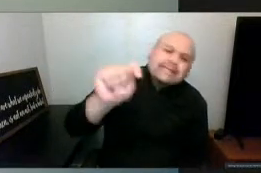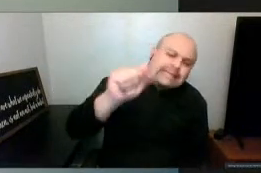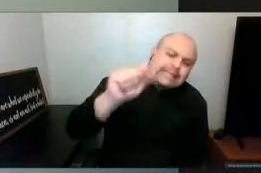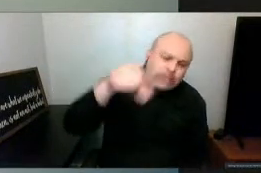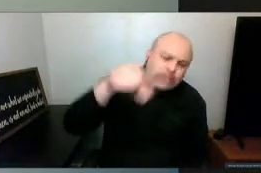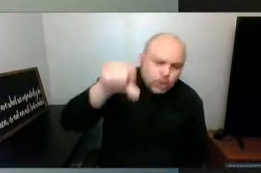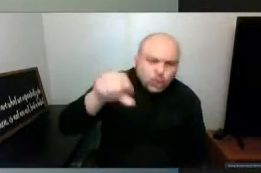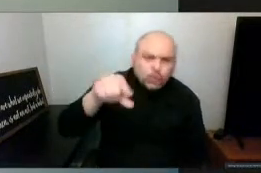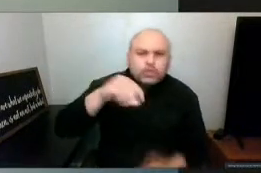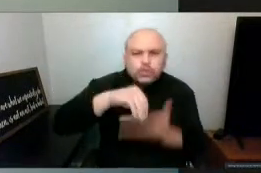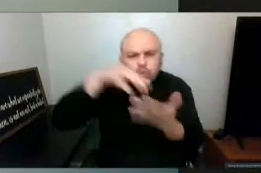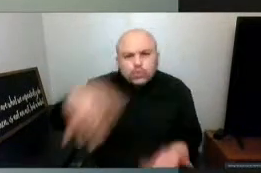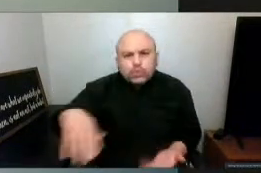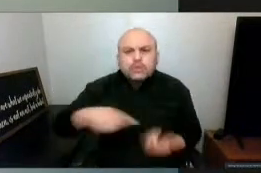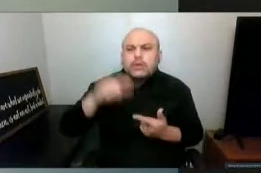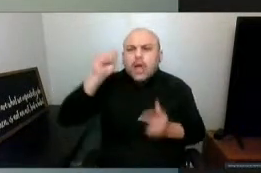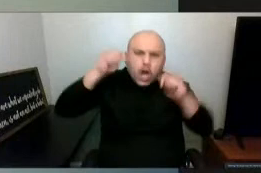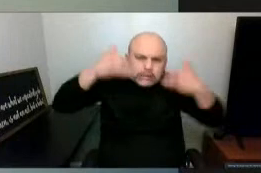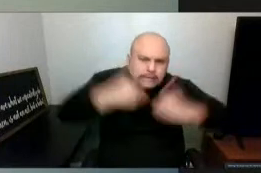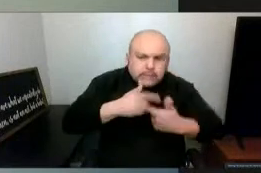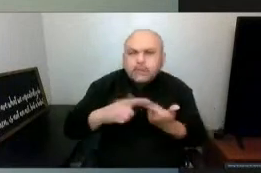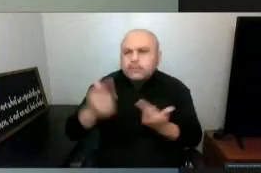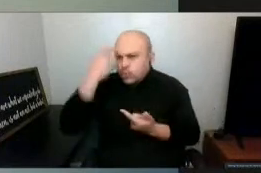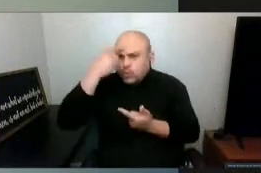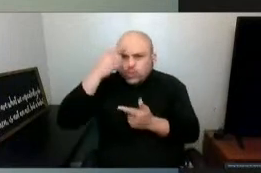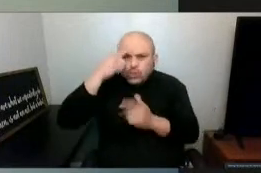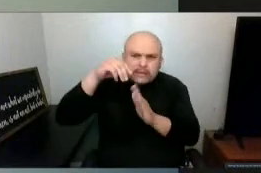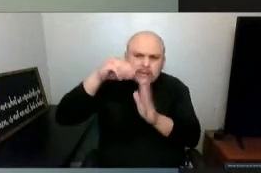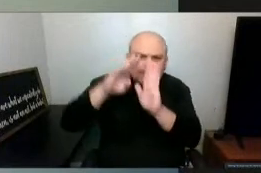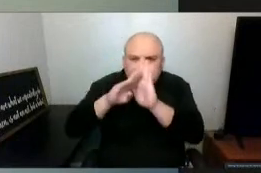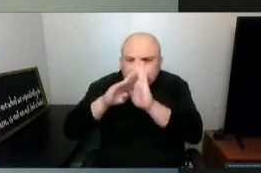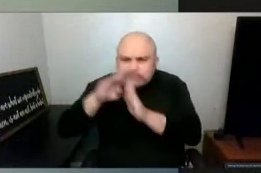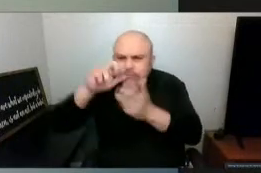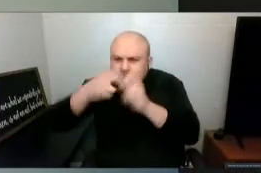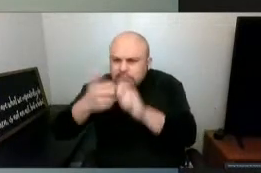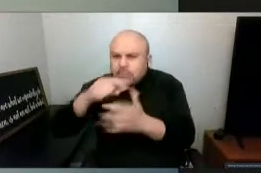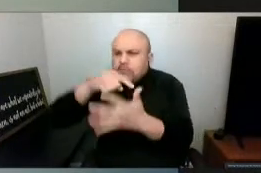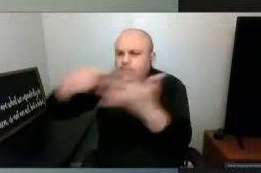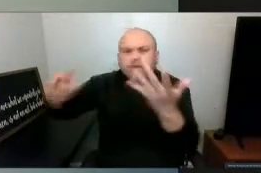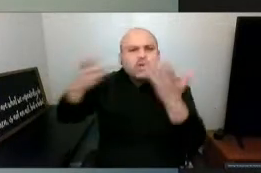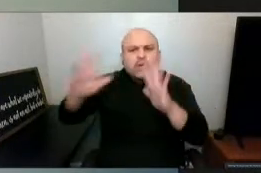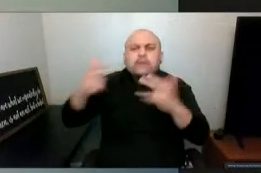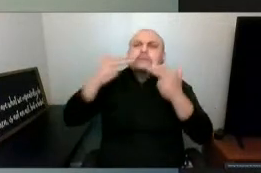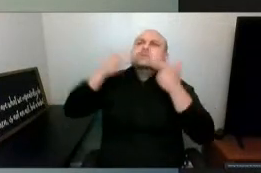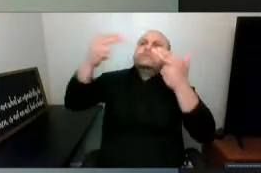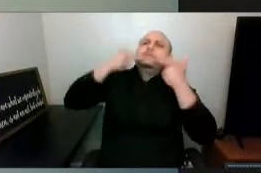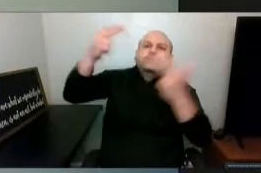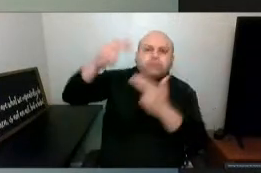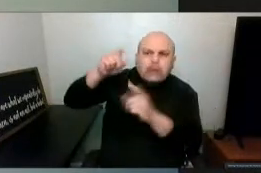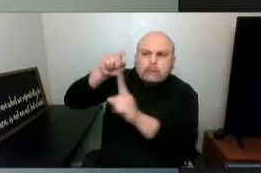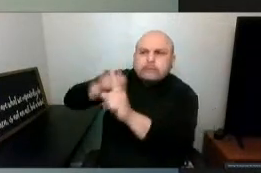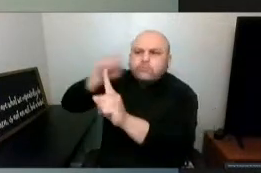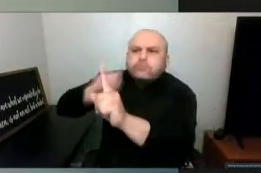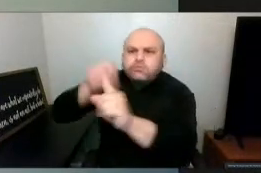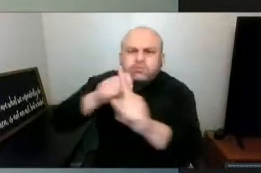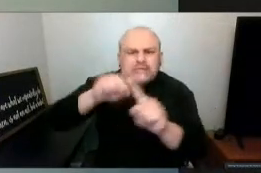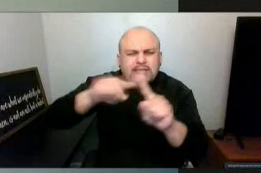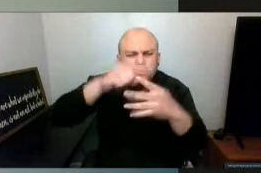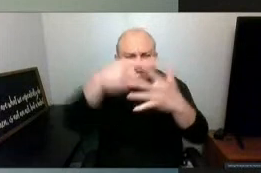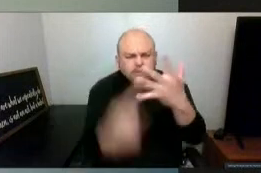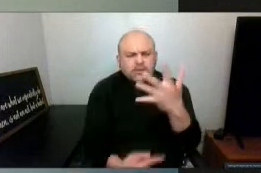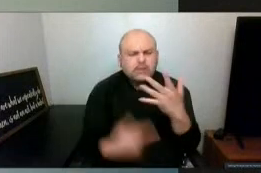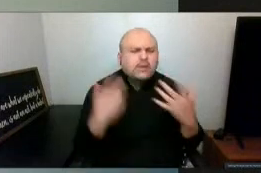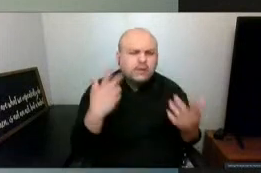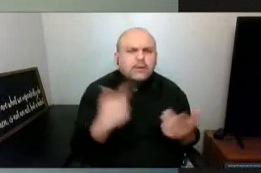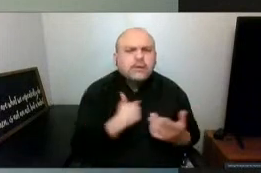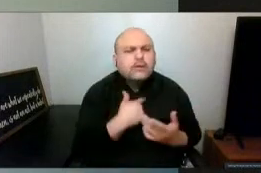autism and neurodevelopmental disorders that are disproportionately victimized, right, in school settings. I'm hearing from some of the families